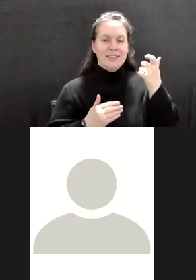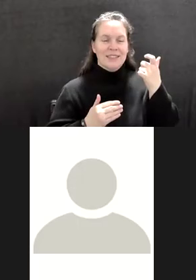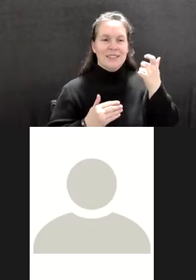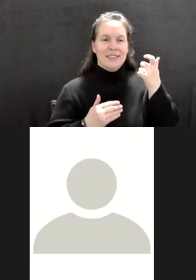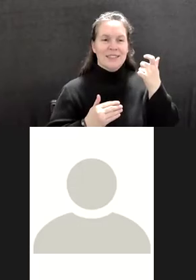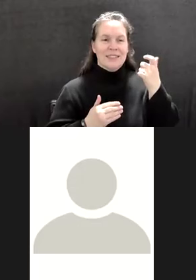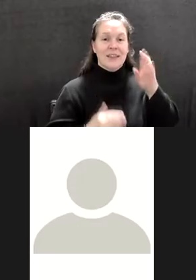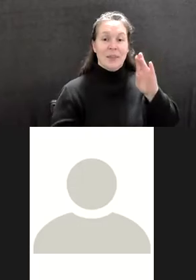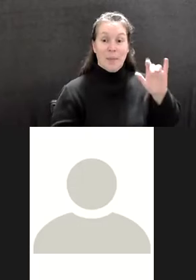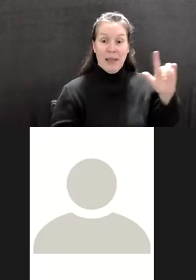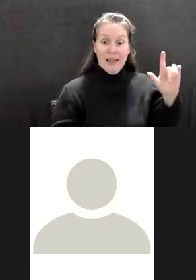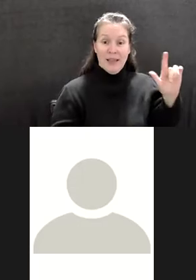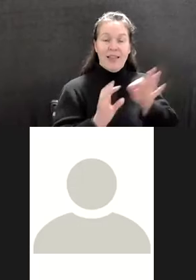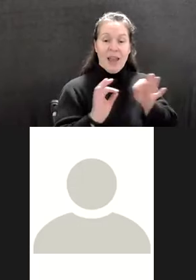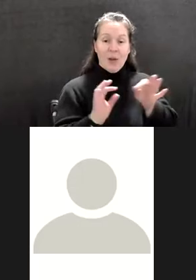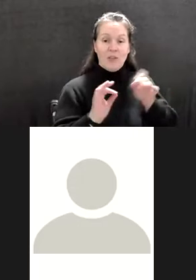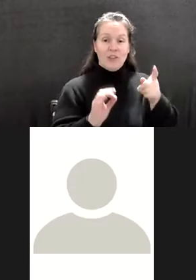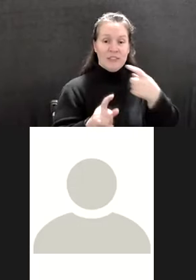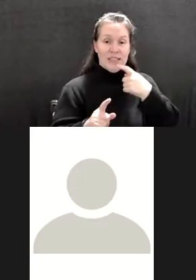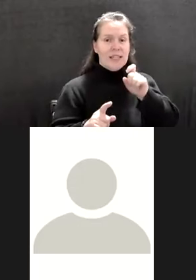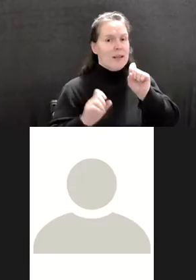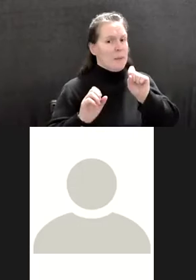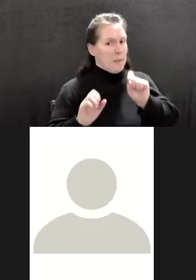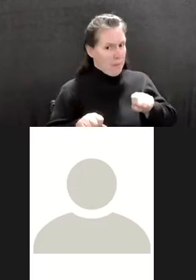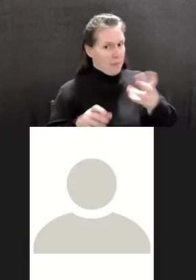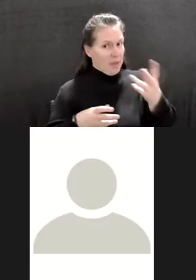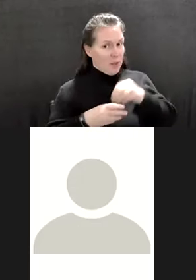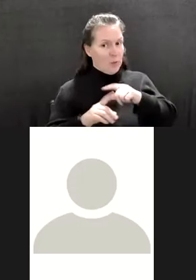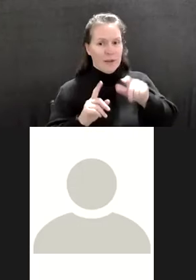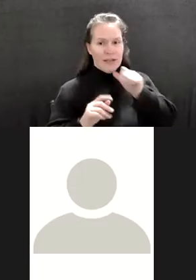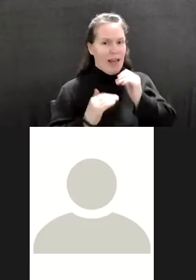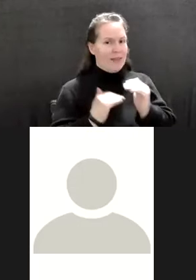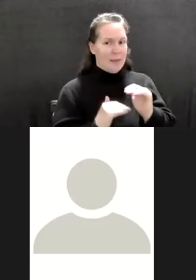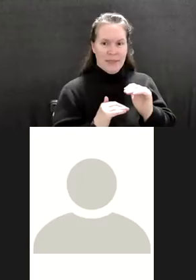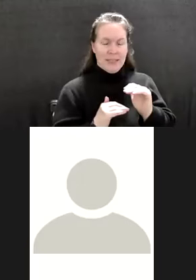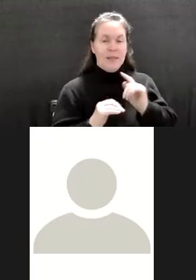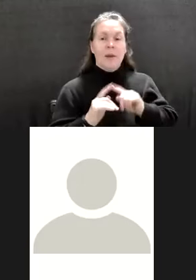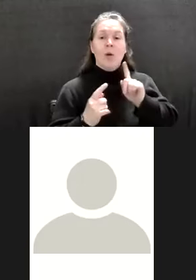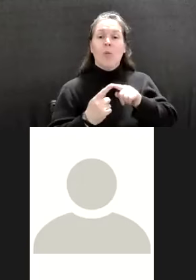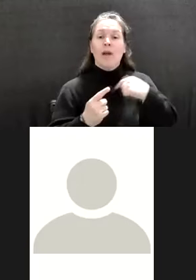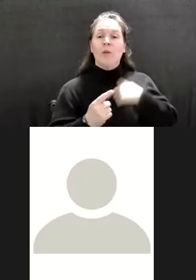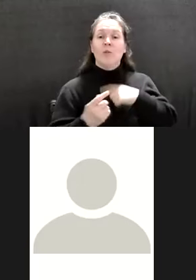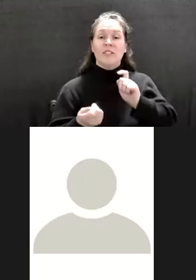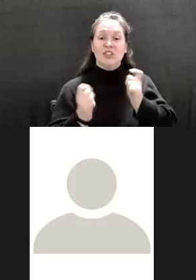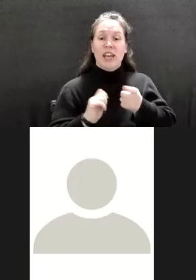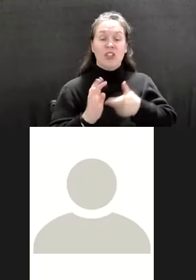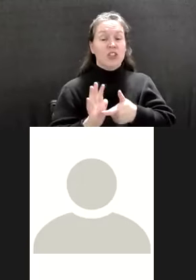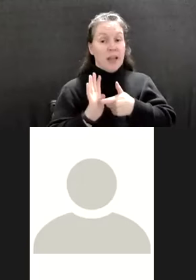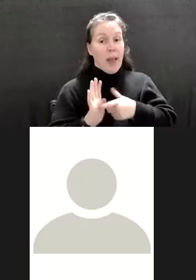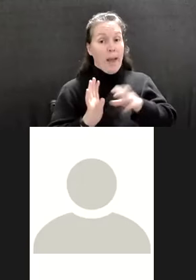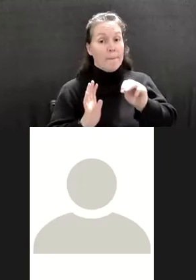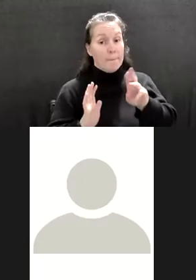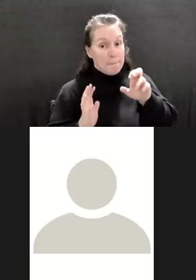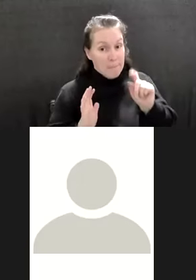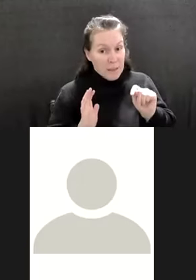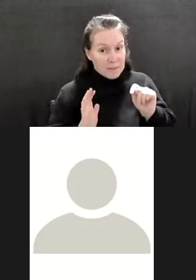the bill language said it may include, but it's not limited to. But as soon as we change it to must include, but it's not